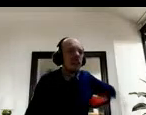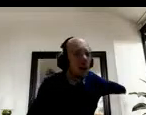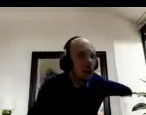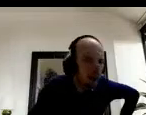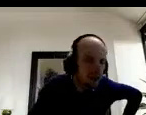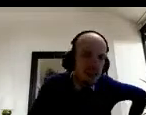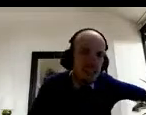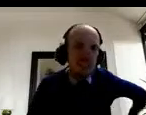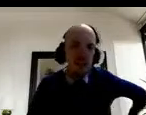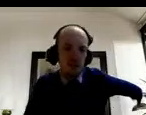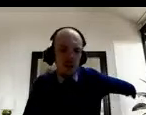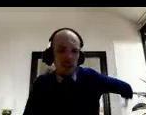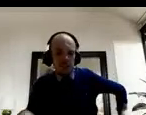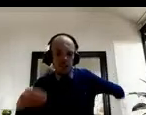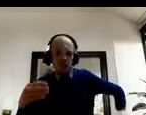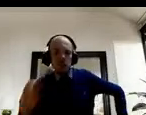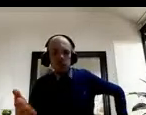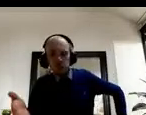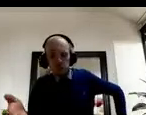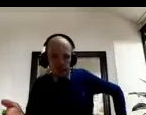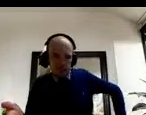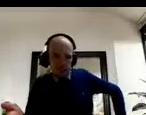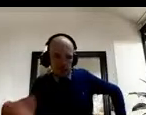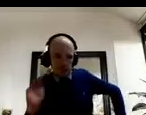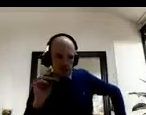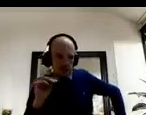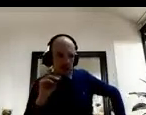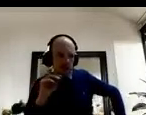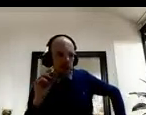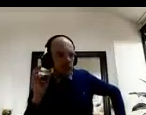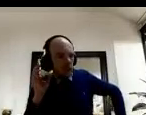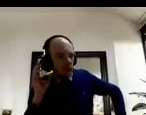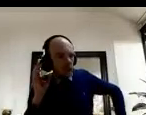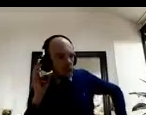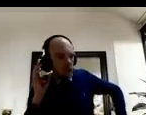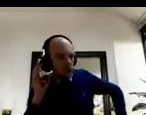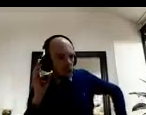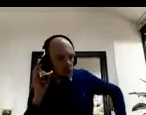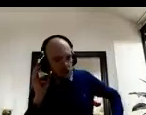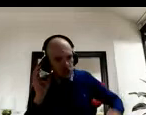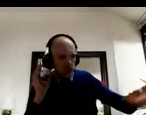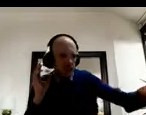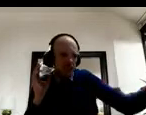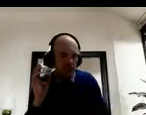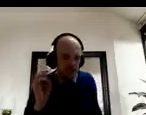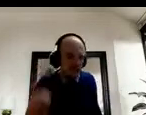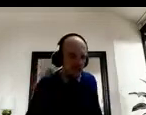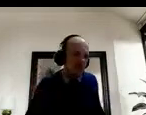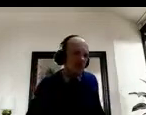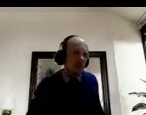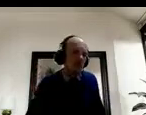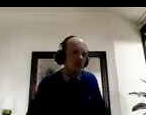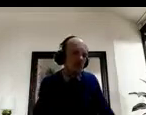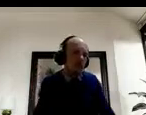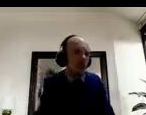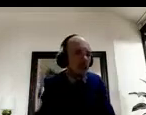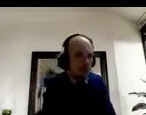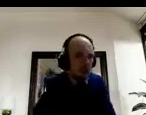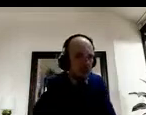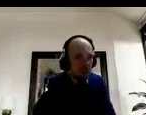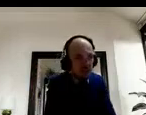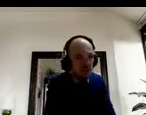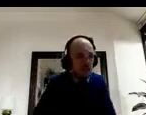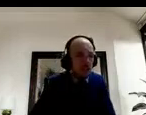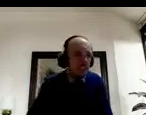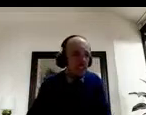sibling. I want you to think of the ways that you express yourself, and I want you to use these sentences to support you.